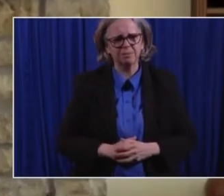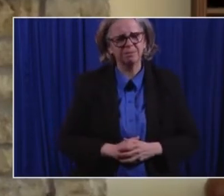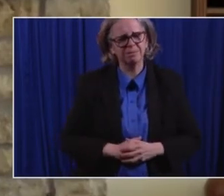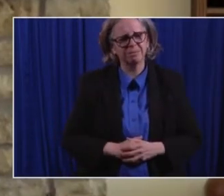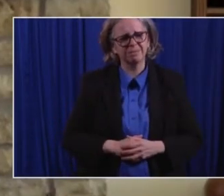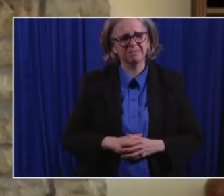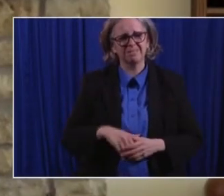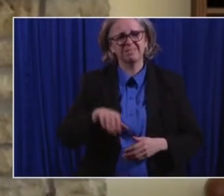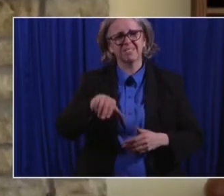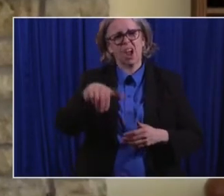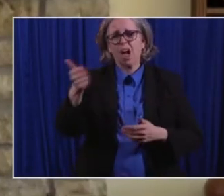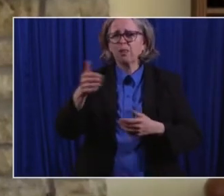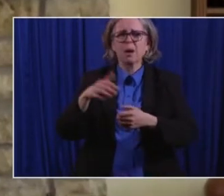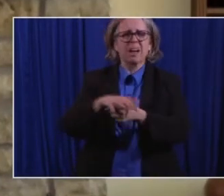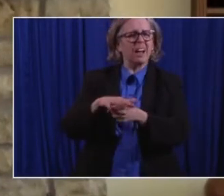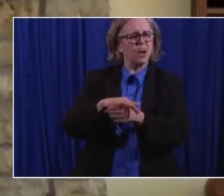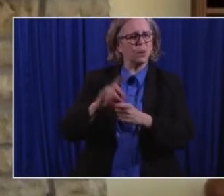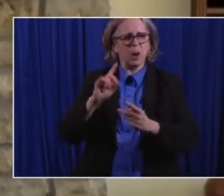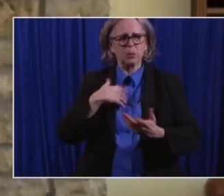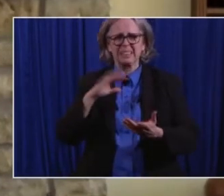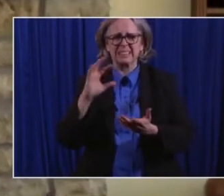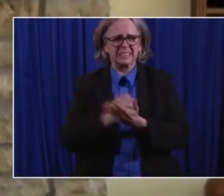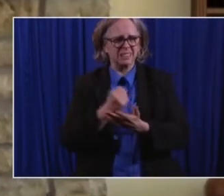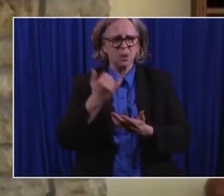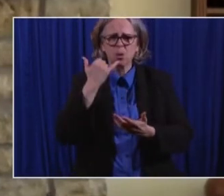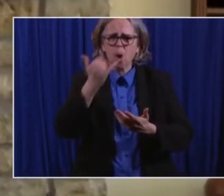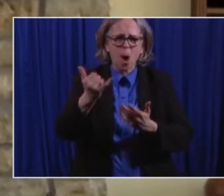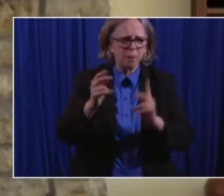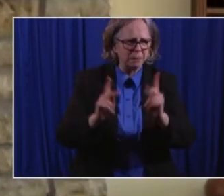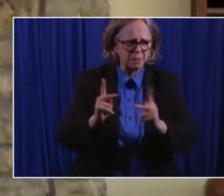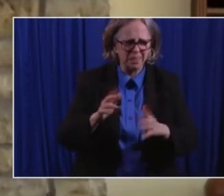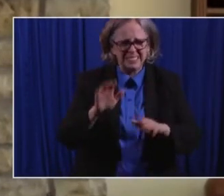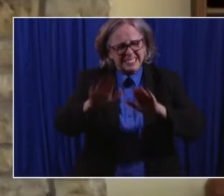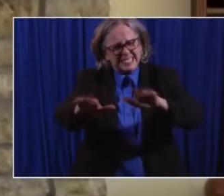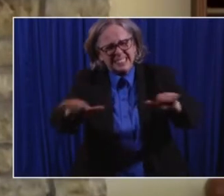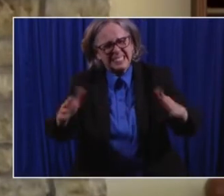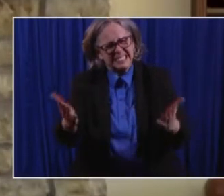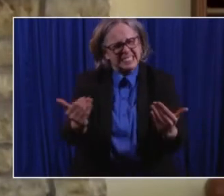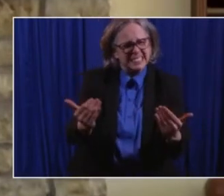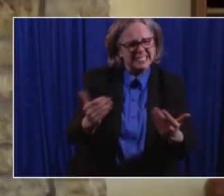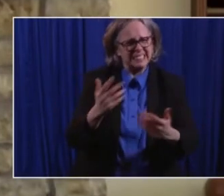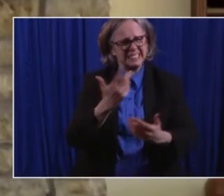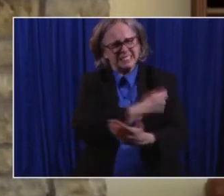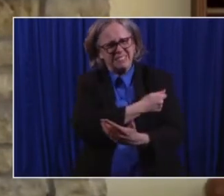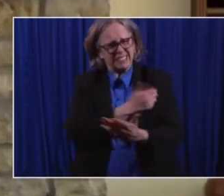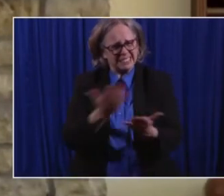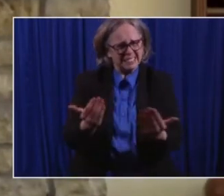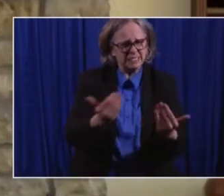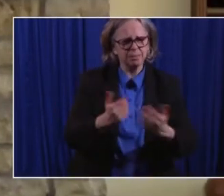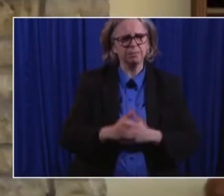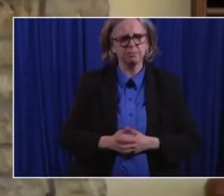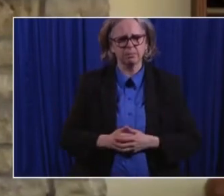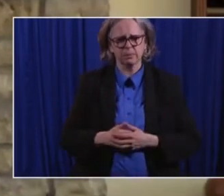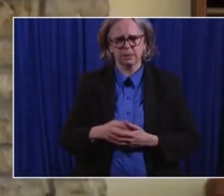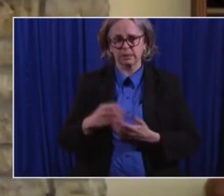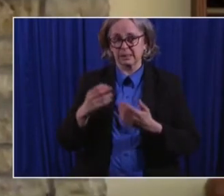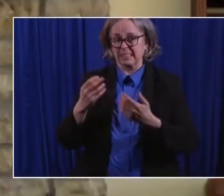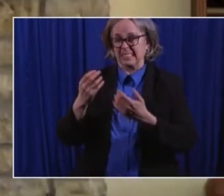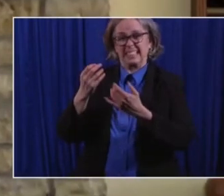places do this. Now that we'll be able to go out to smaller pharmacies, frankly, I think many of these